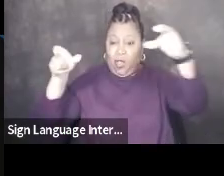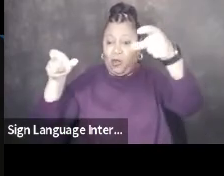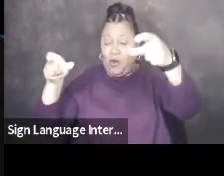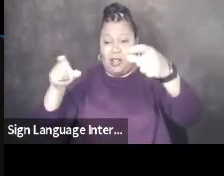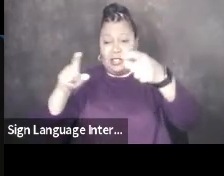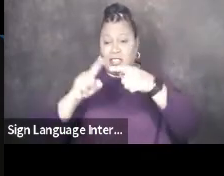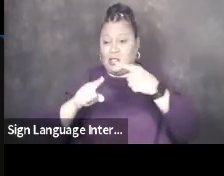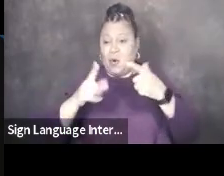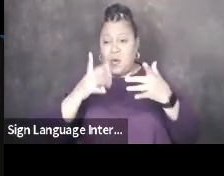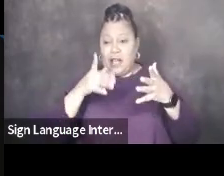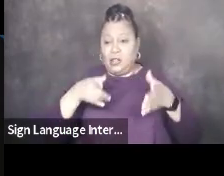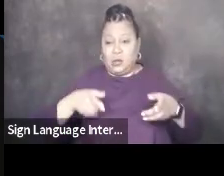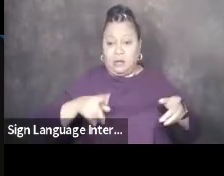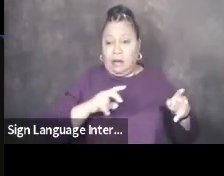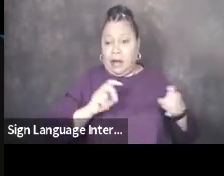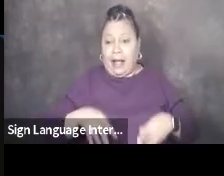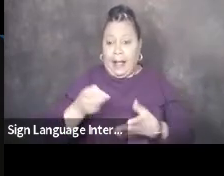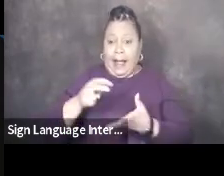to ambulate.